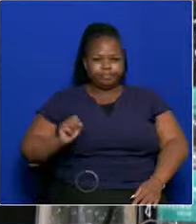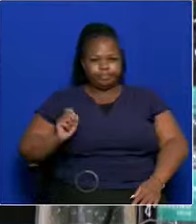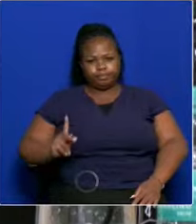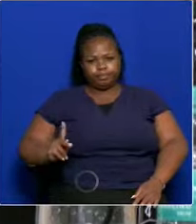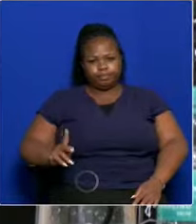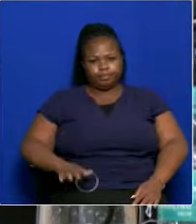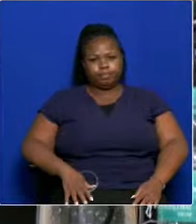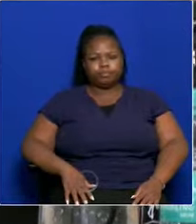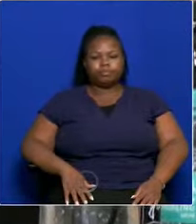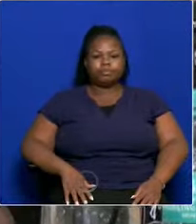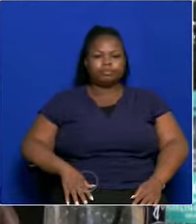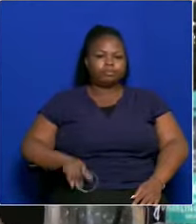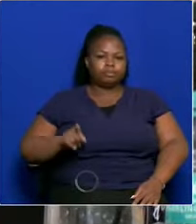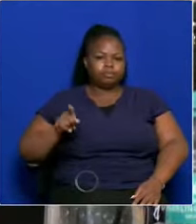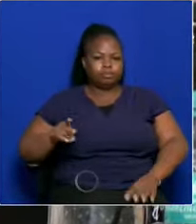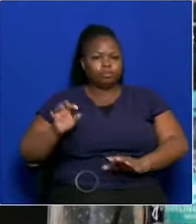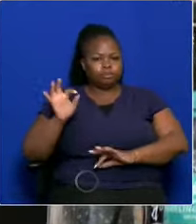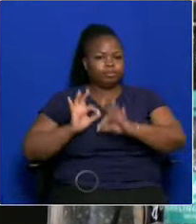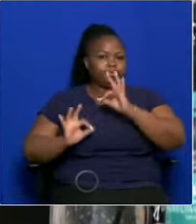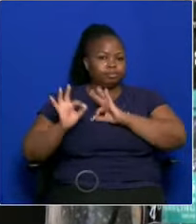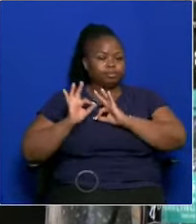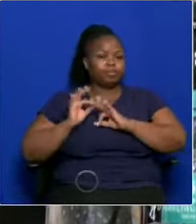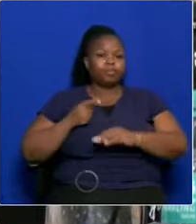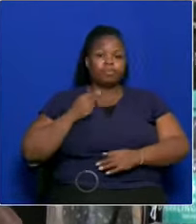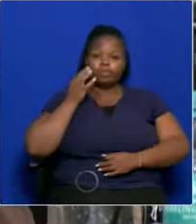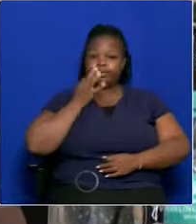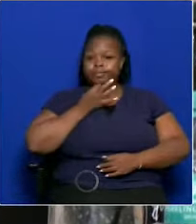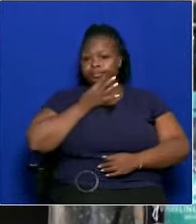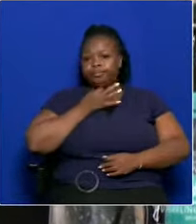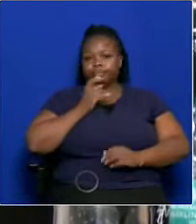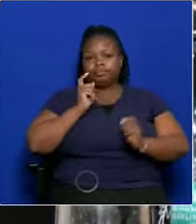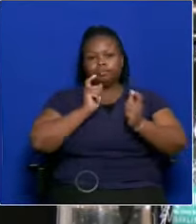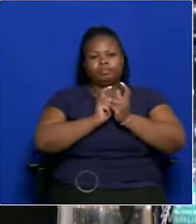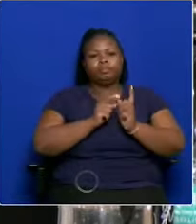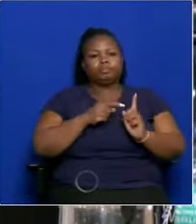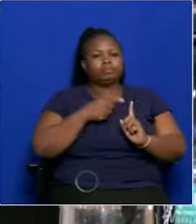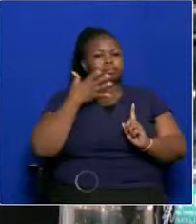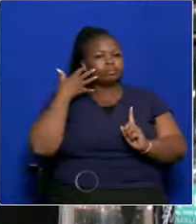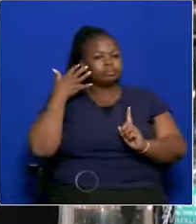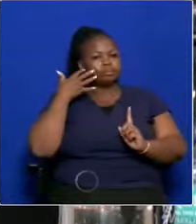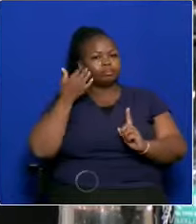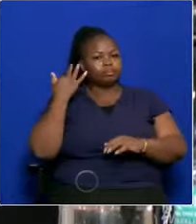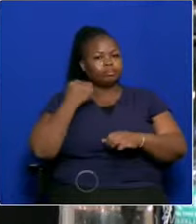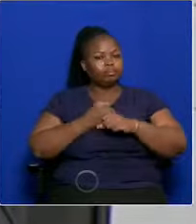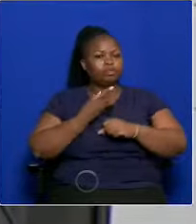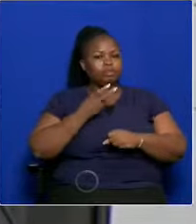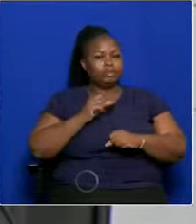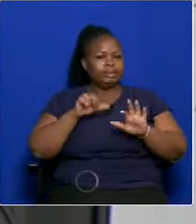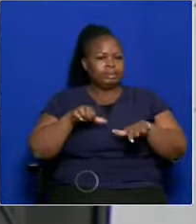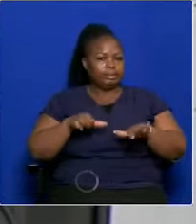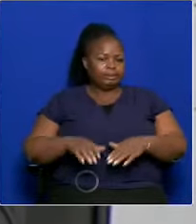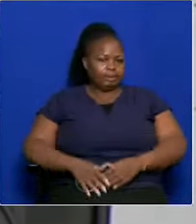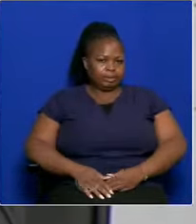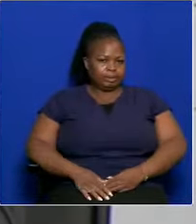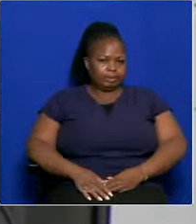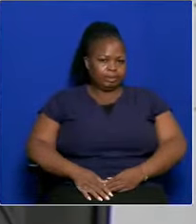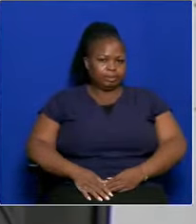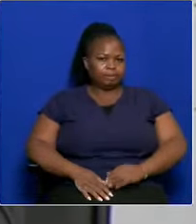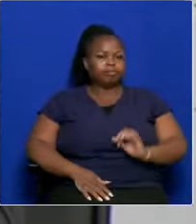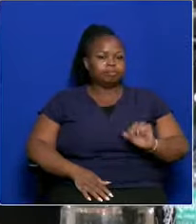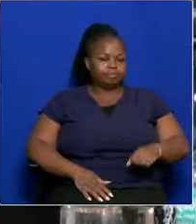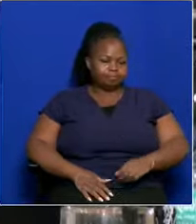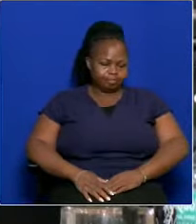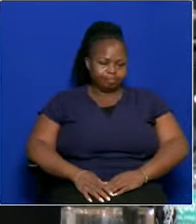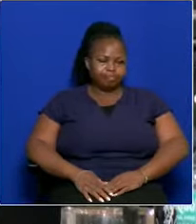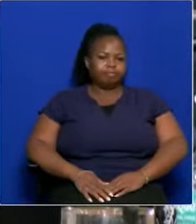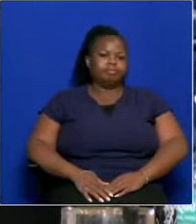to us that you met Mr. Matlala in 2016. That's correct. And